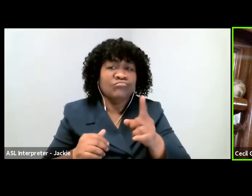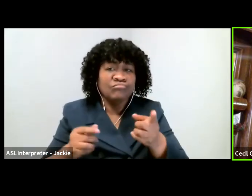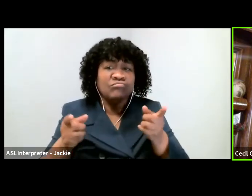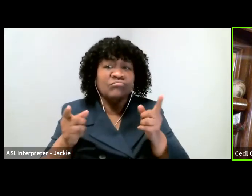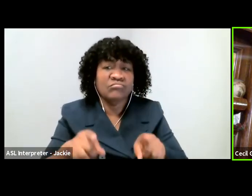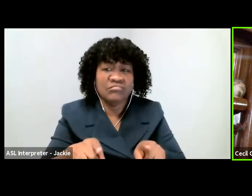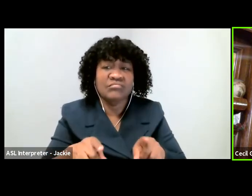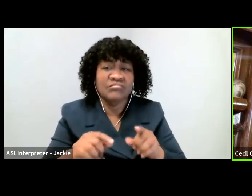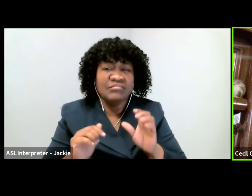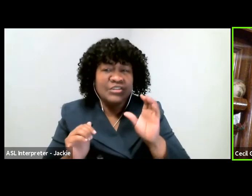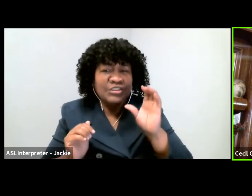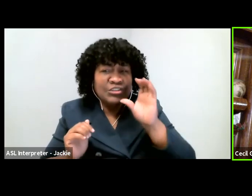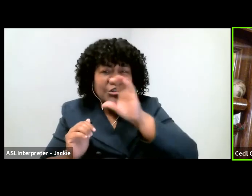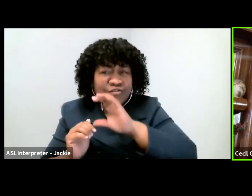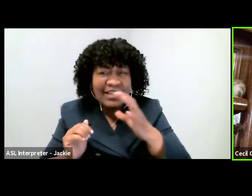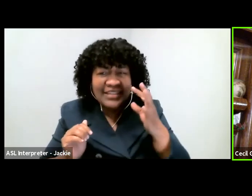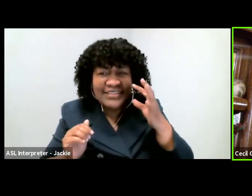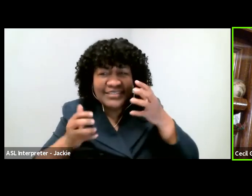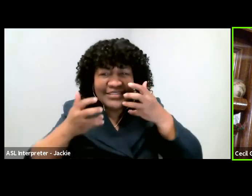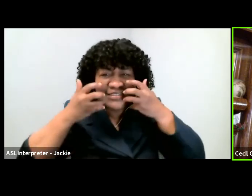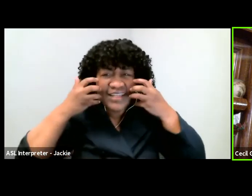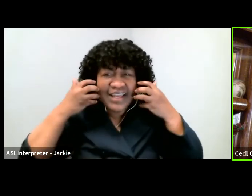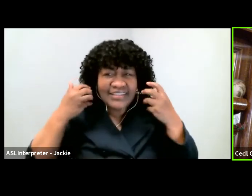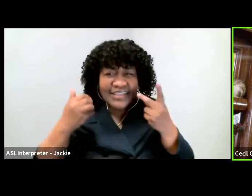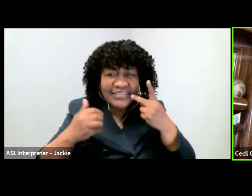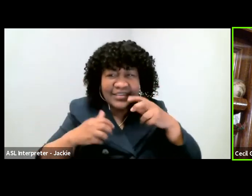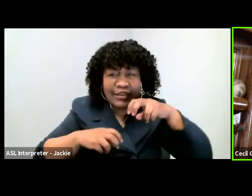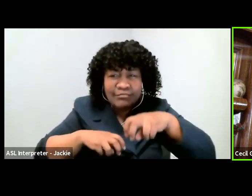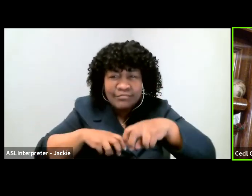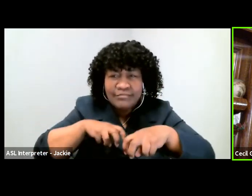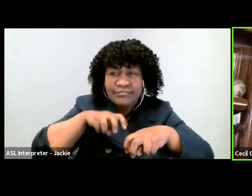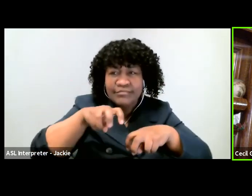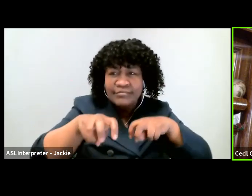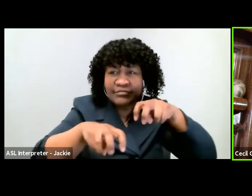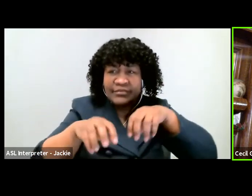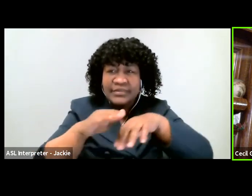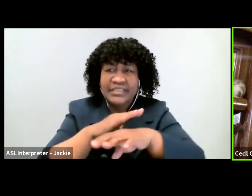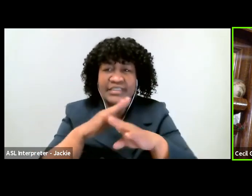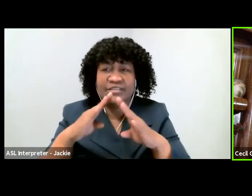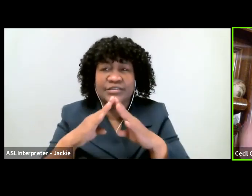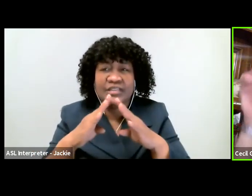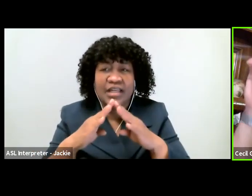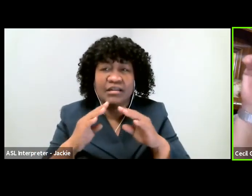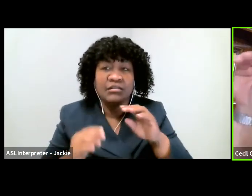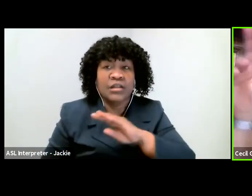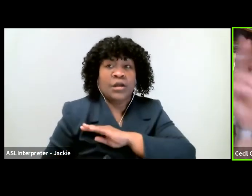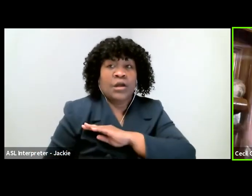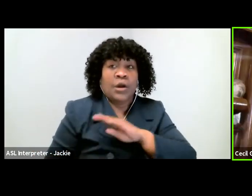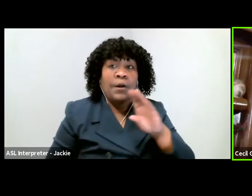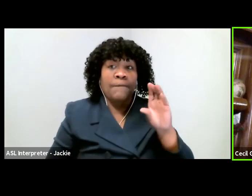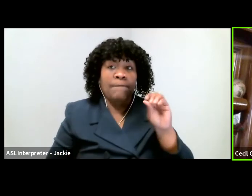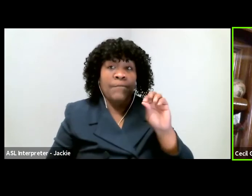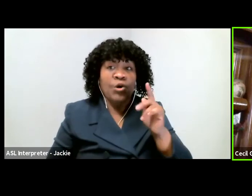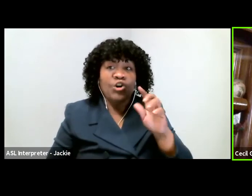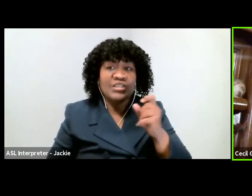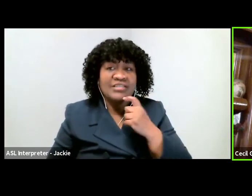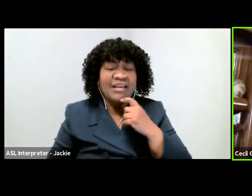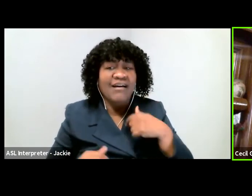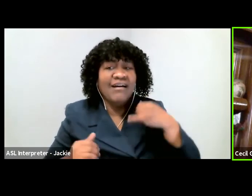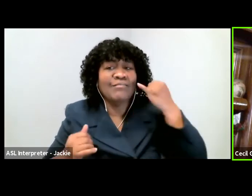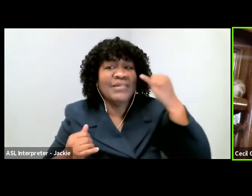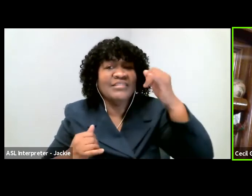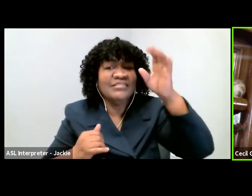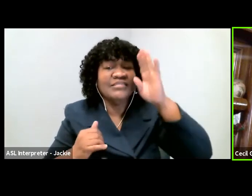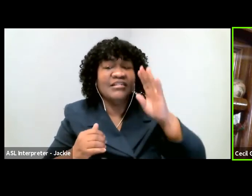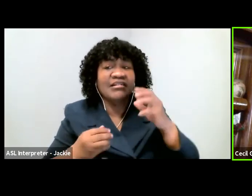Strange cats began to drift over the border, wander into town. Borges said, I imagined my God confiding his